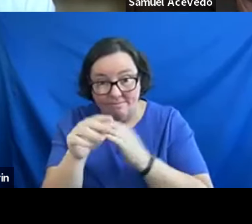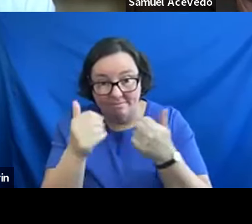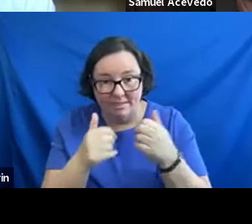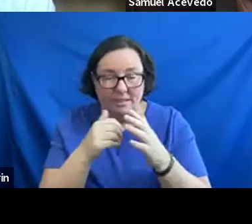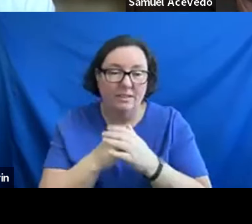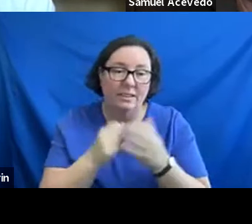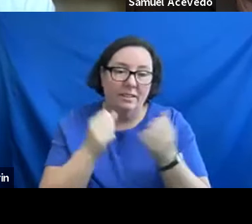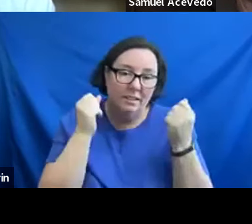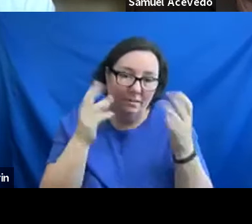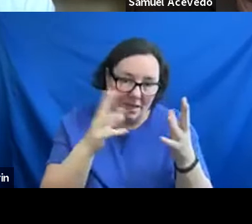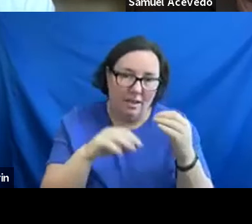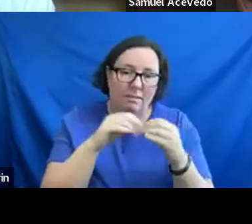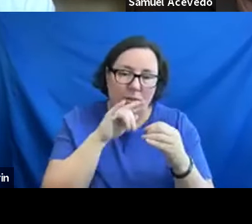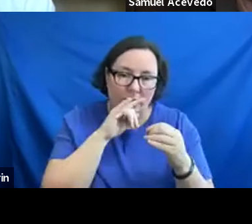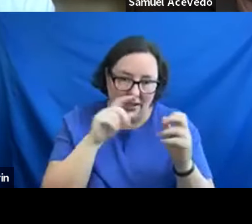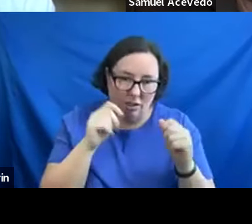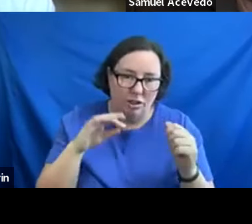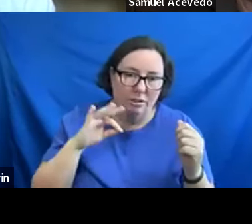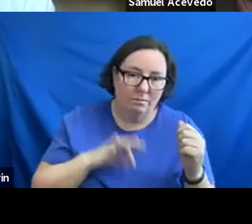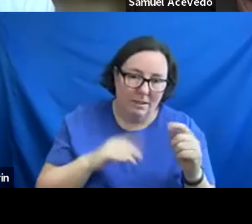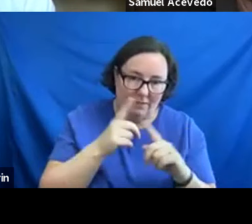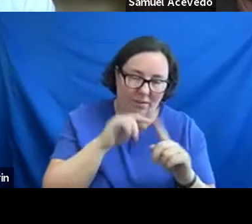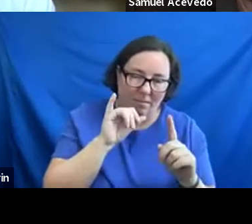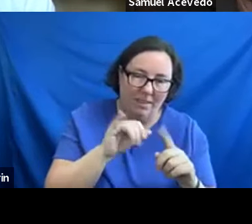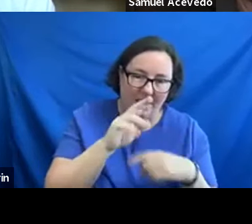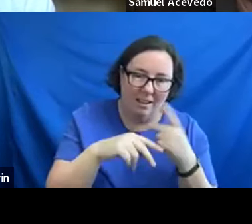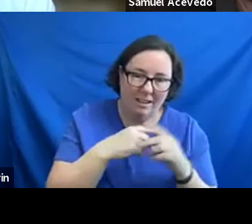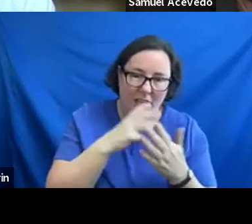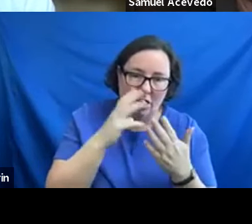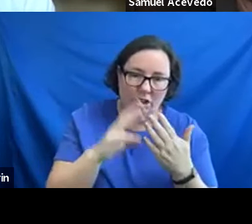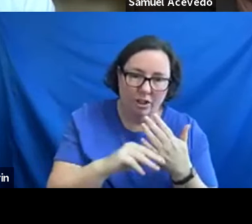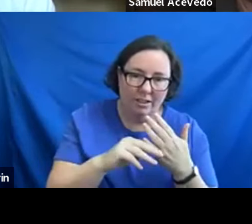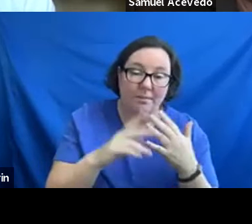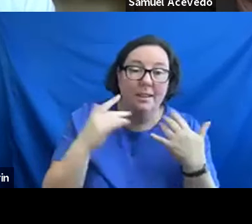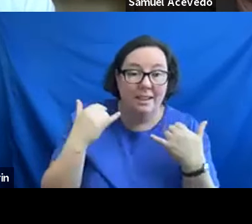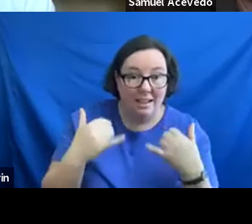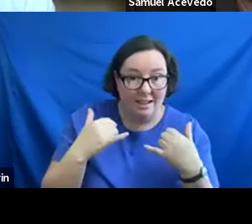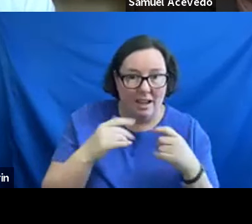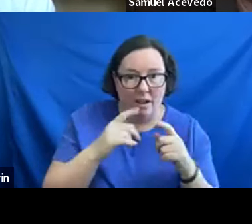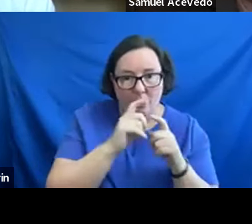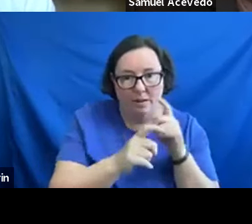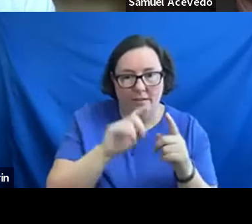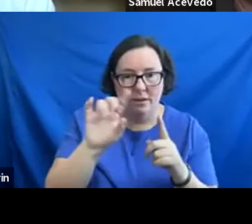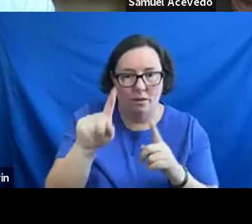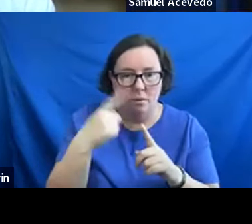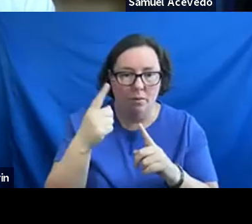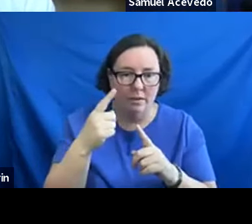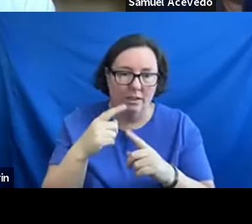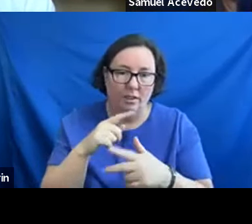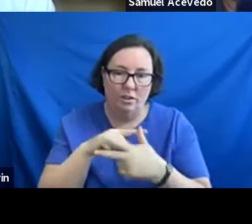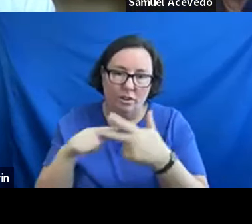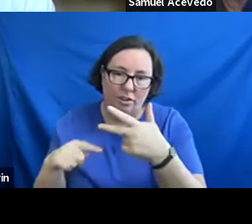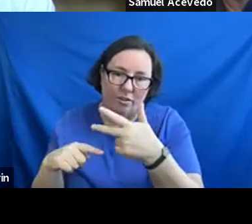more kids could profit from the kinds of curricula that are now afforded to only your 3